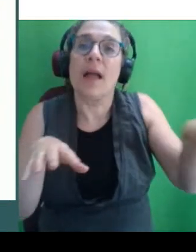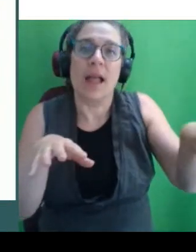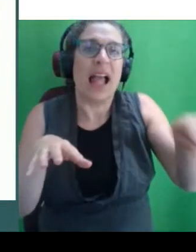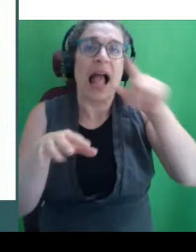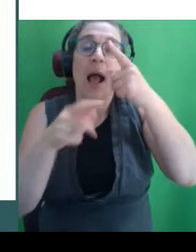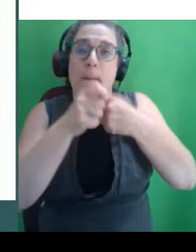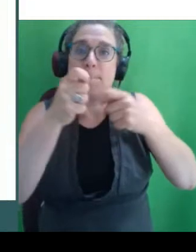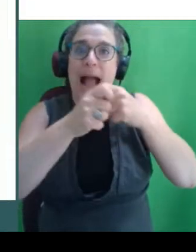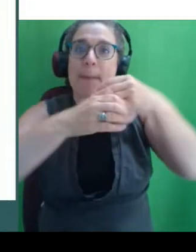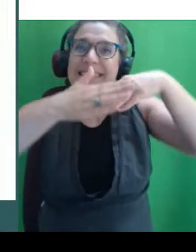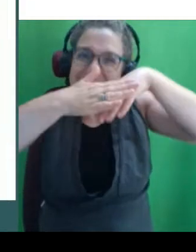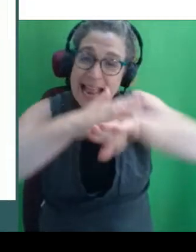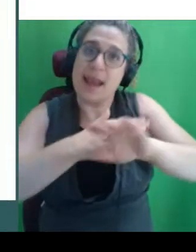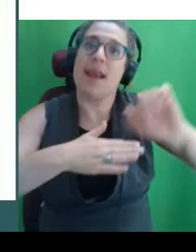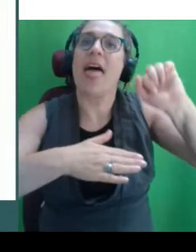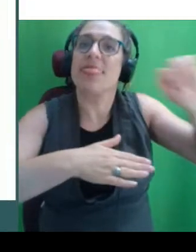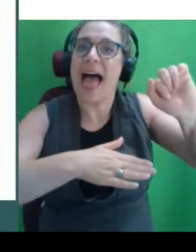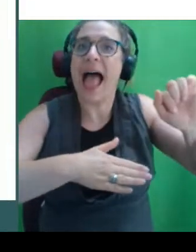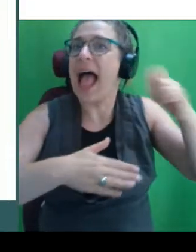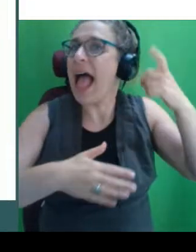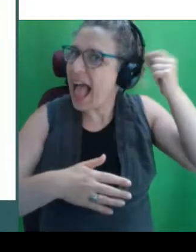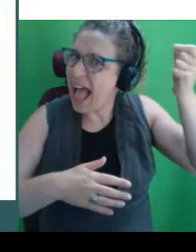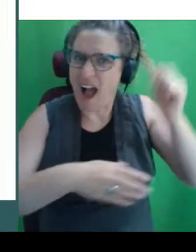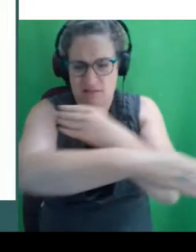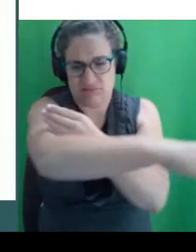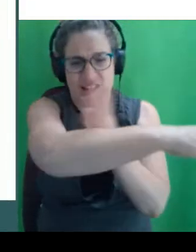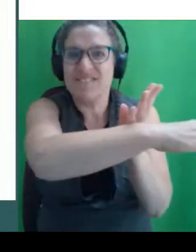the cat. It